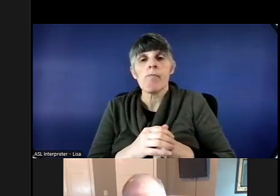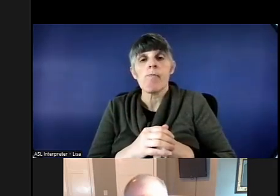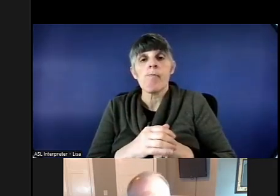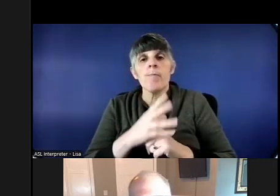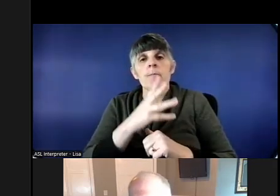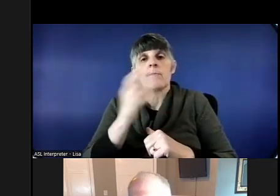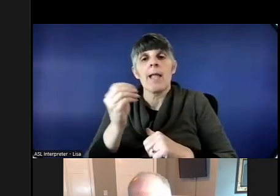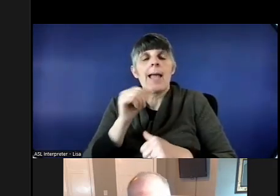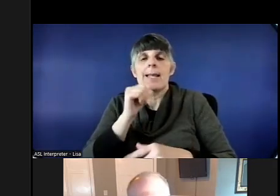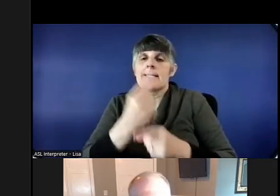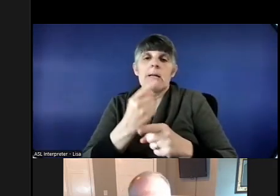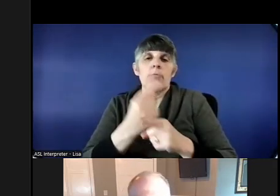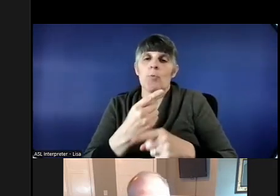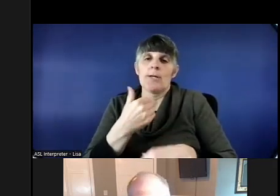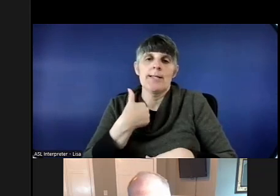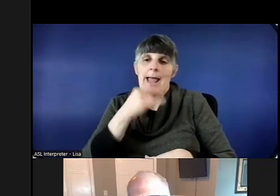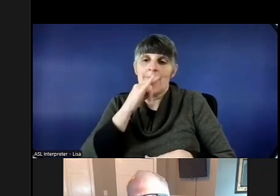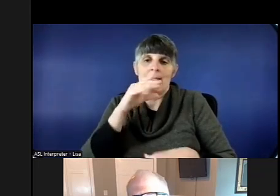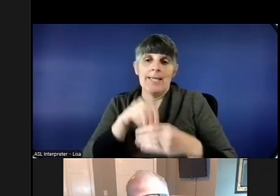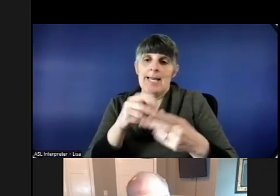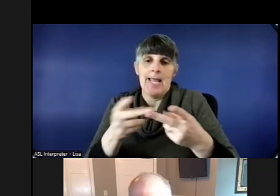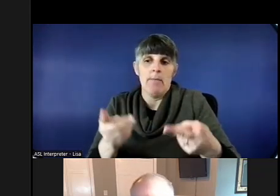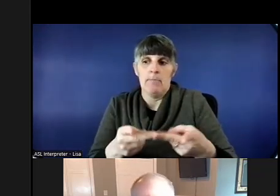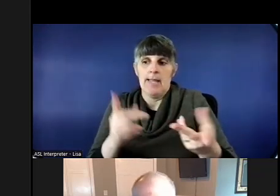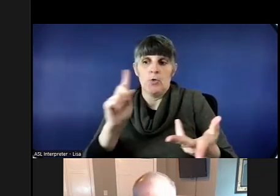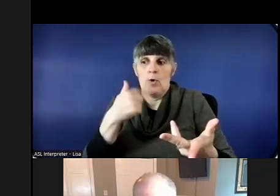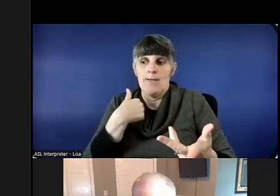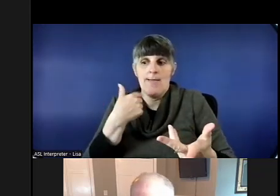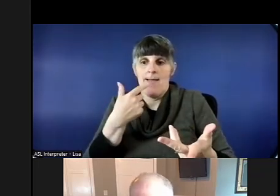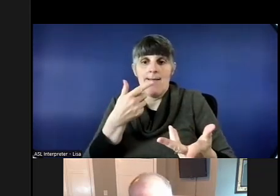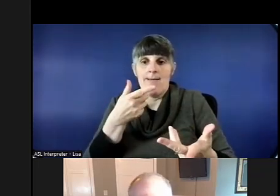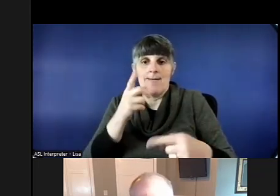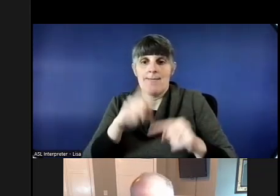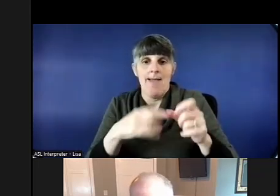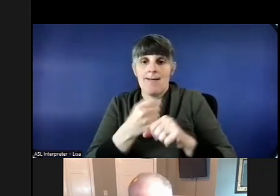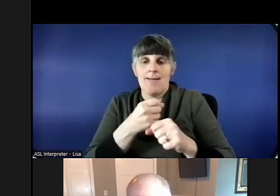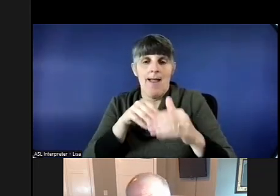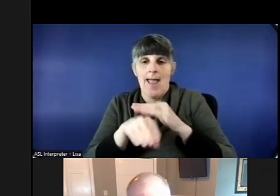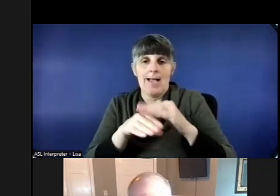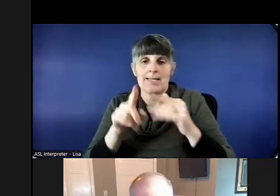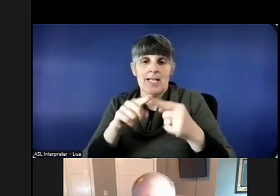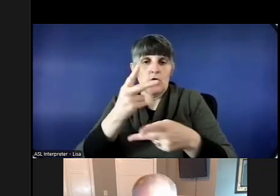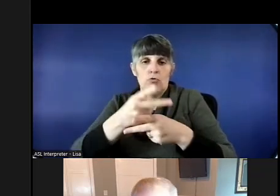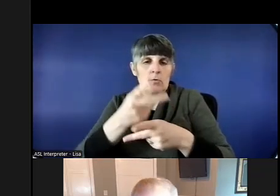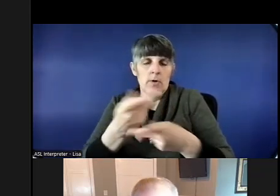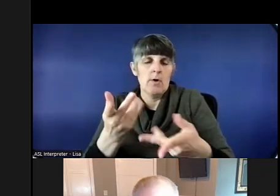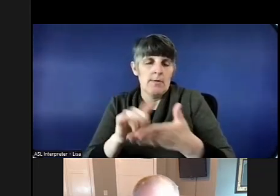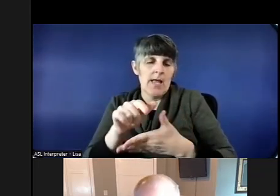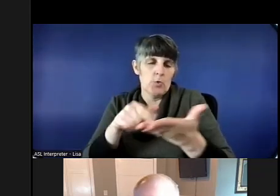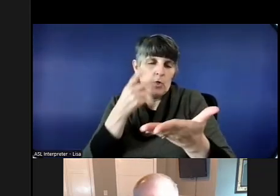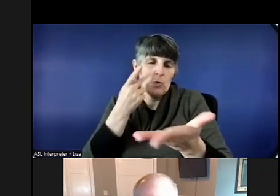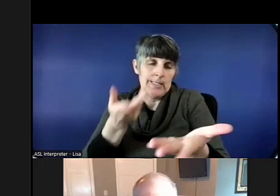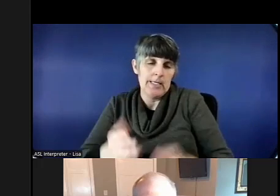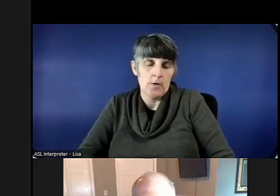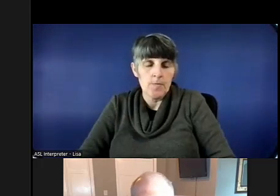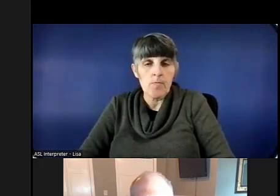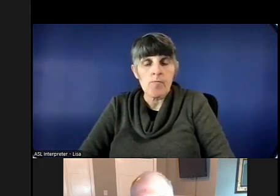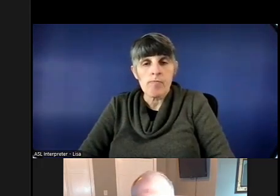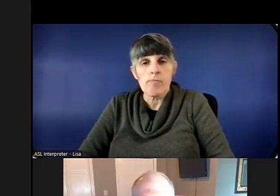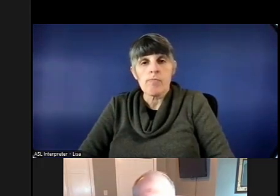And it's inappropriate to put a kid in a place where they can't get access to treatment, which is what you saw here.